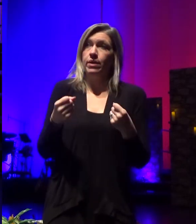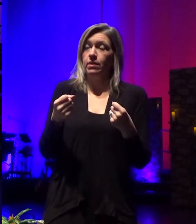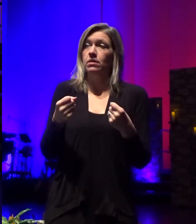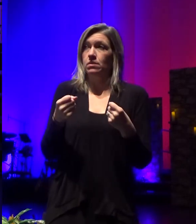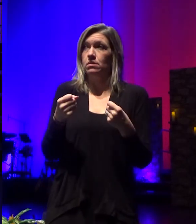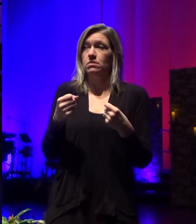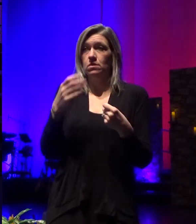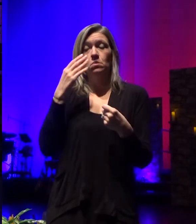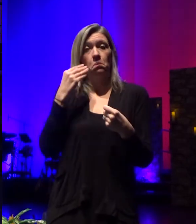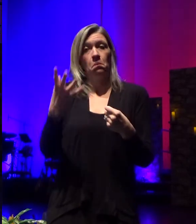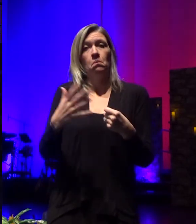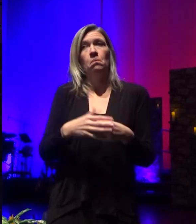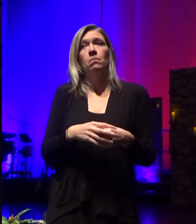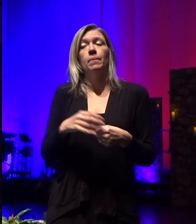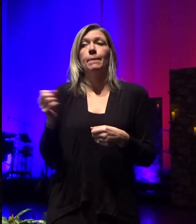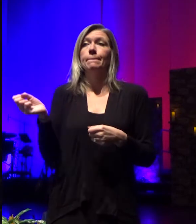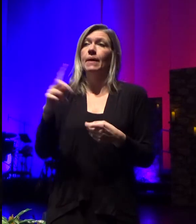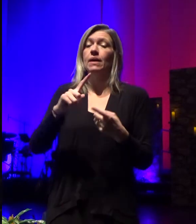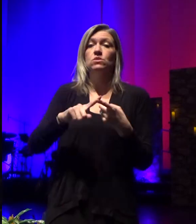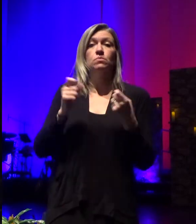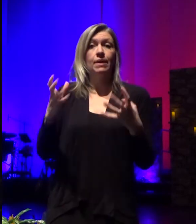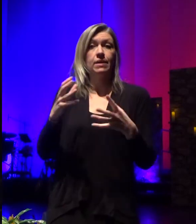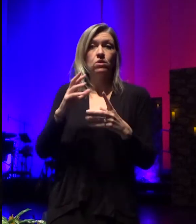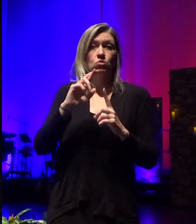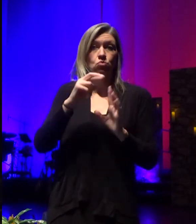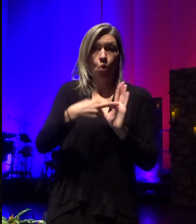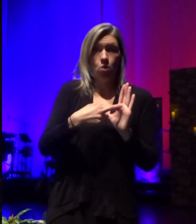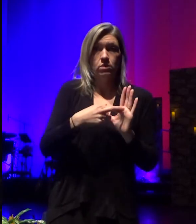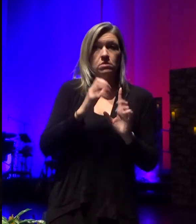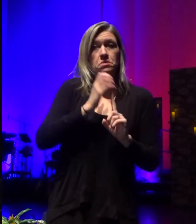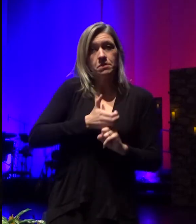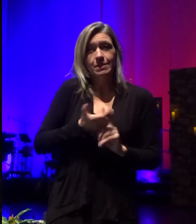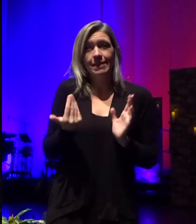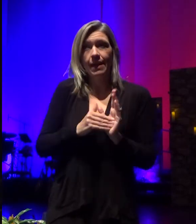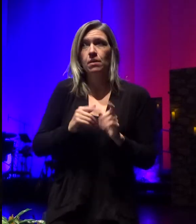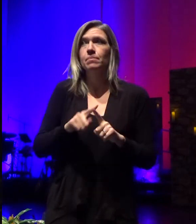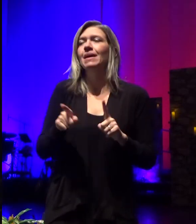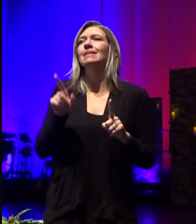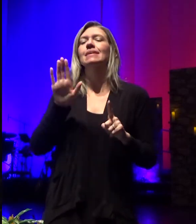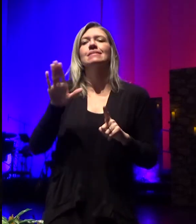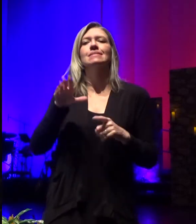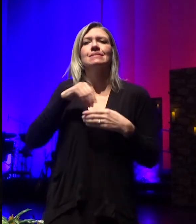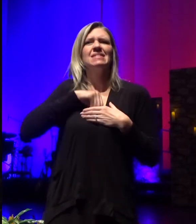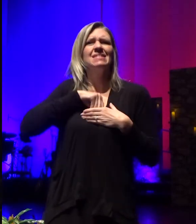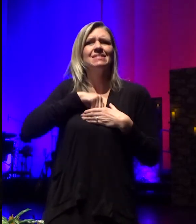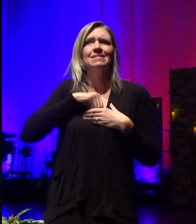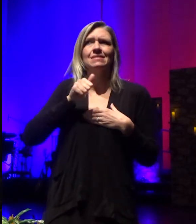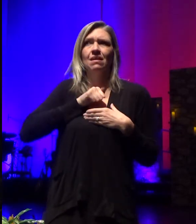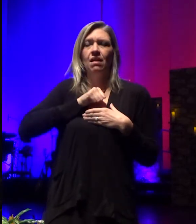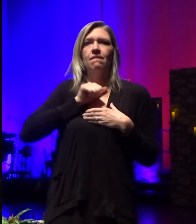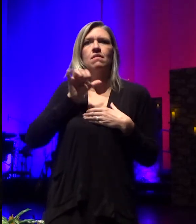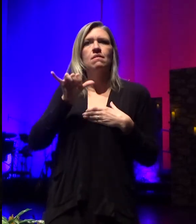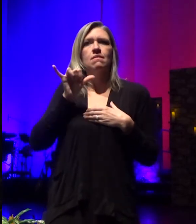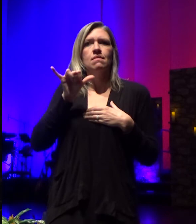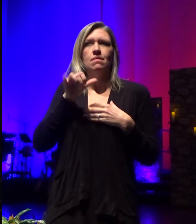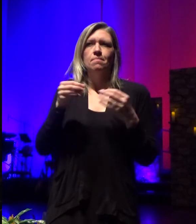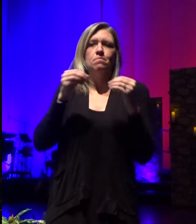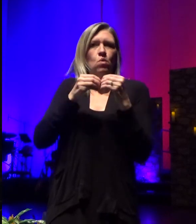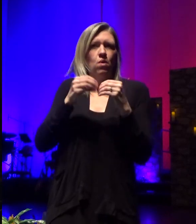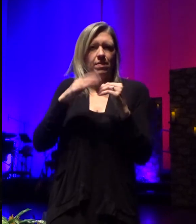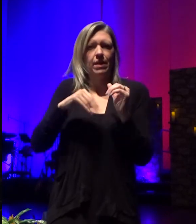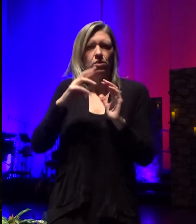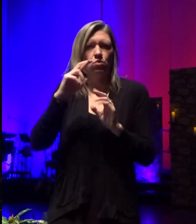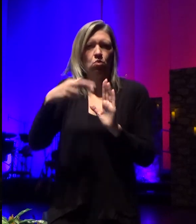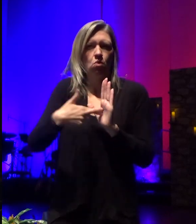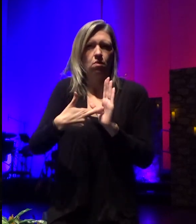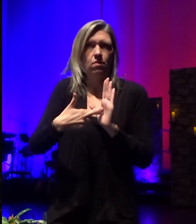you, and he went back into many of those roles, but he had an experience of his essential self beyond those roles. And I think we all